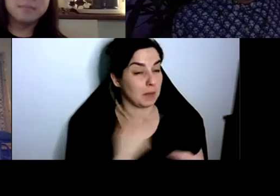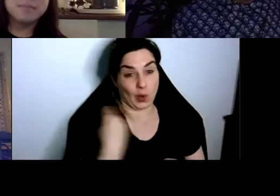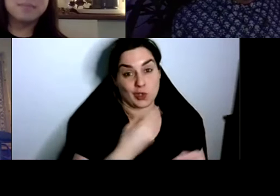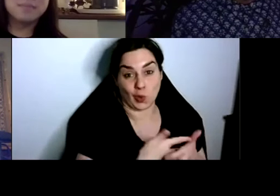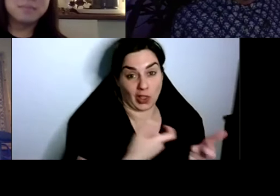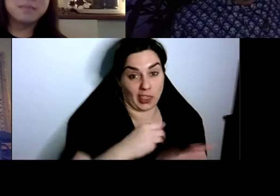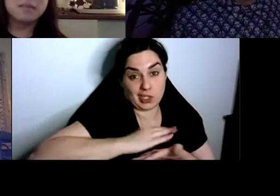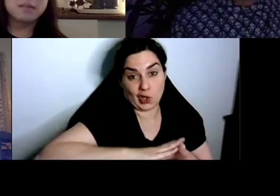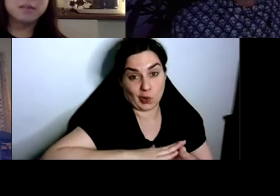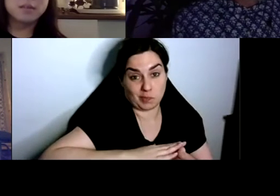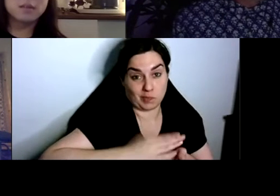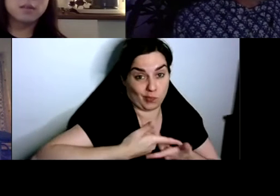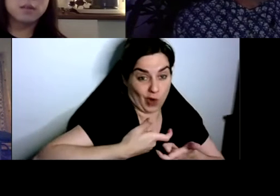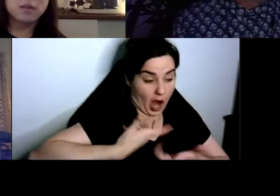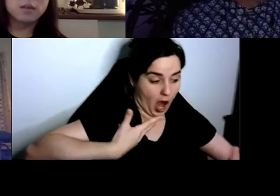We did